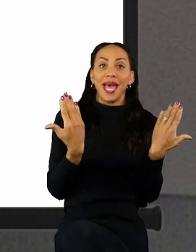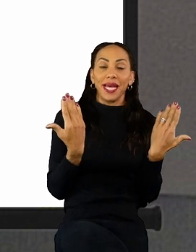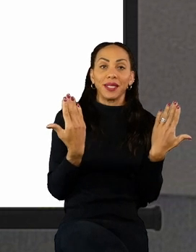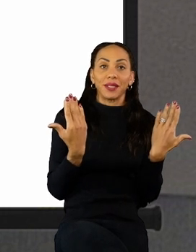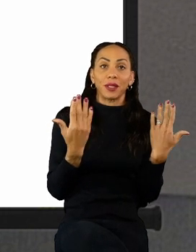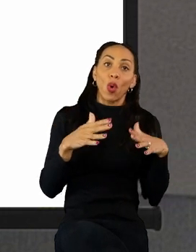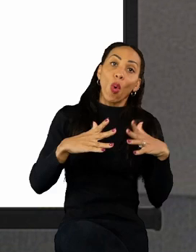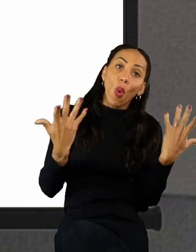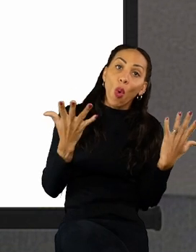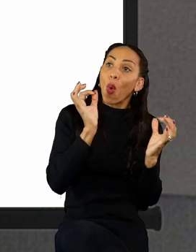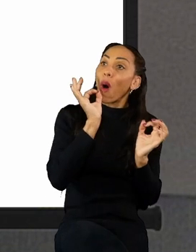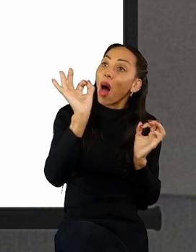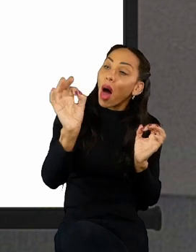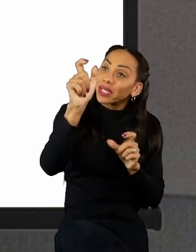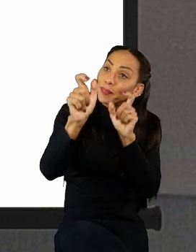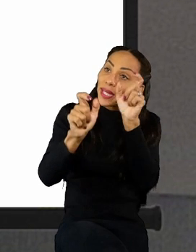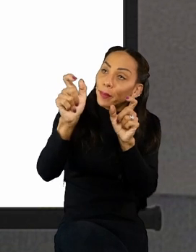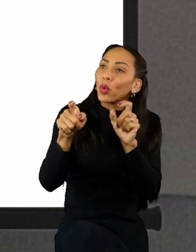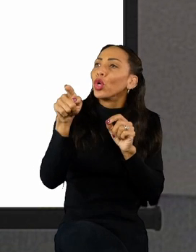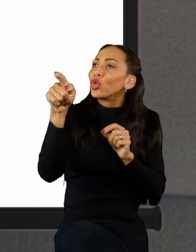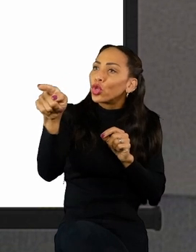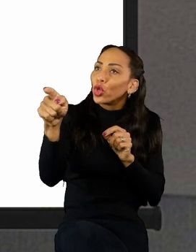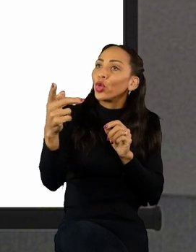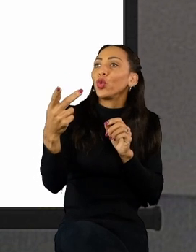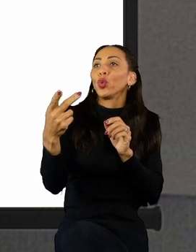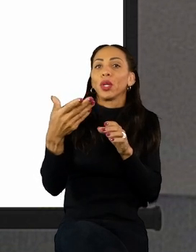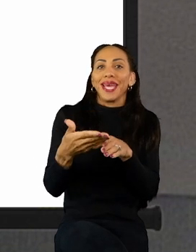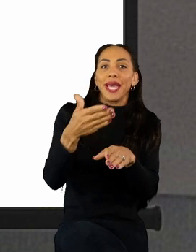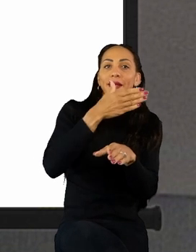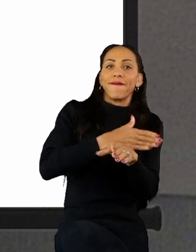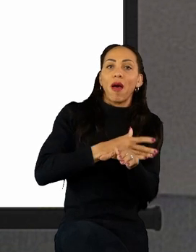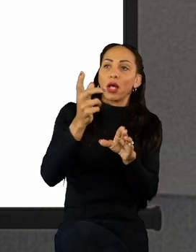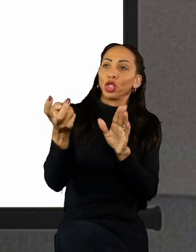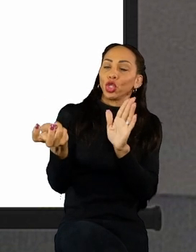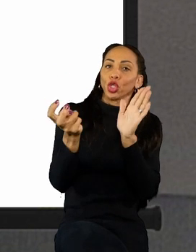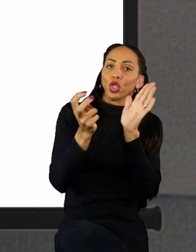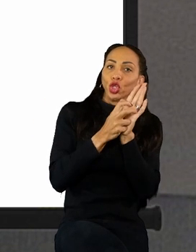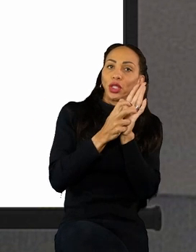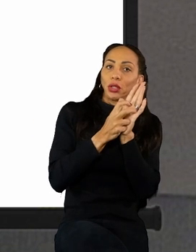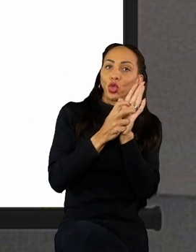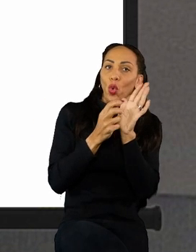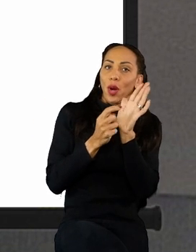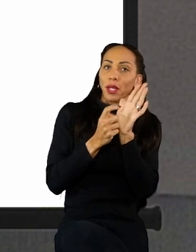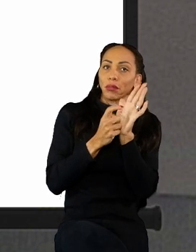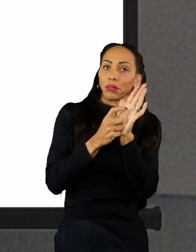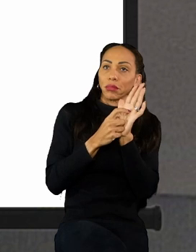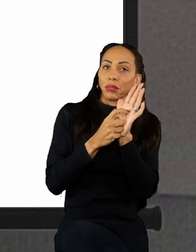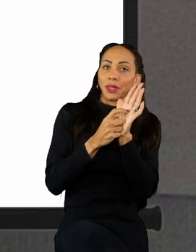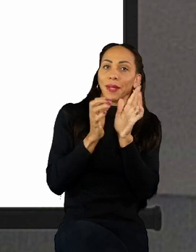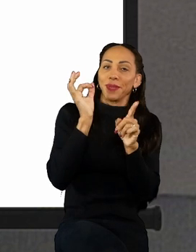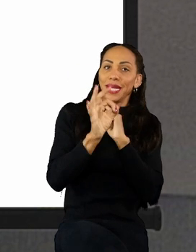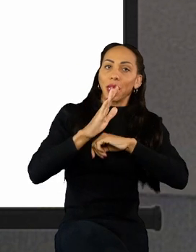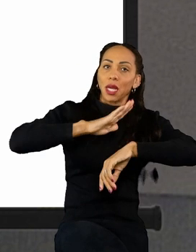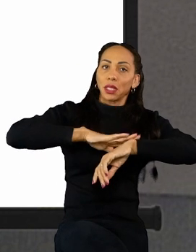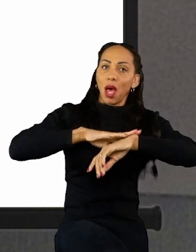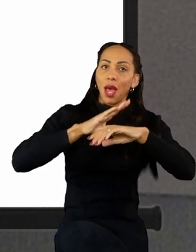to sign up for it in advance. So actually people are there waiting to do their little slot and their performance piece in this design